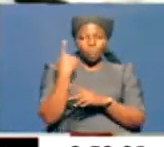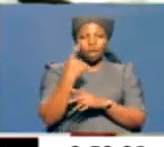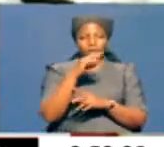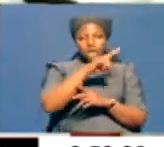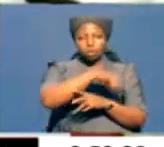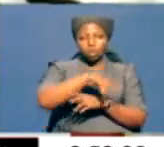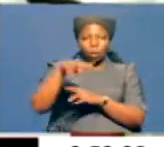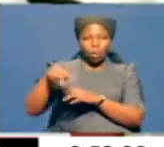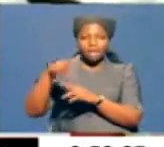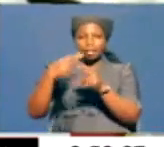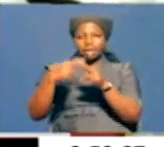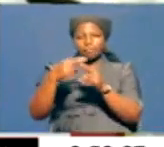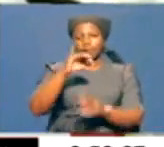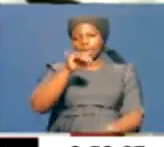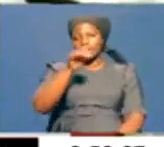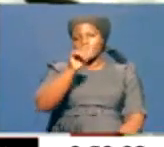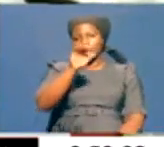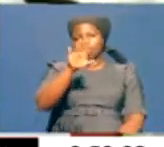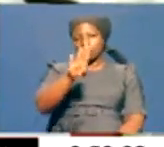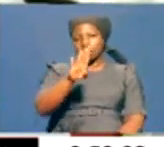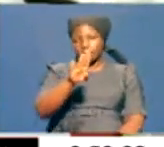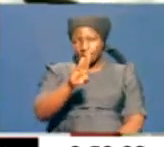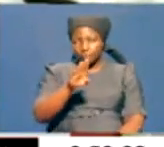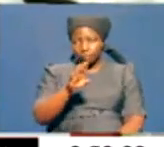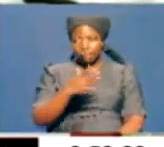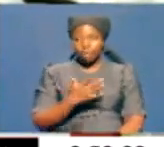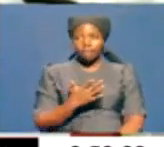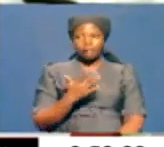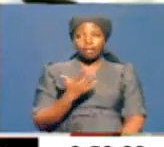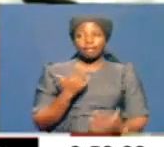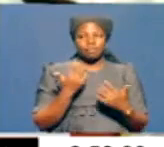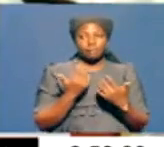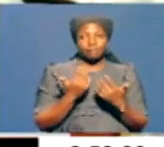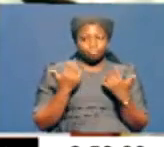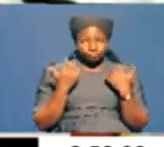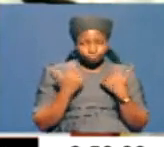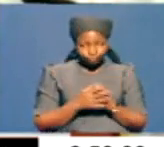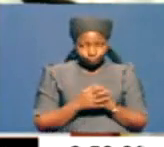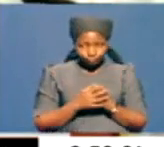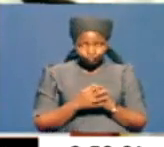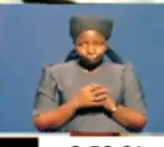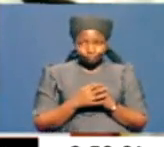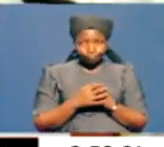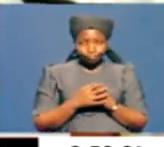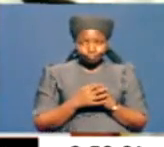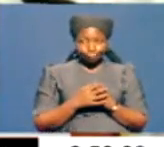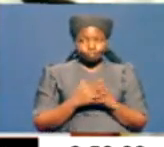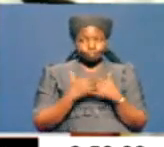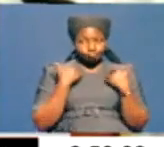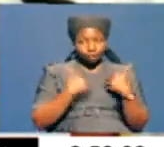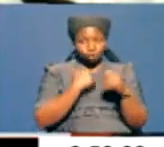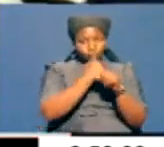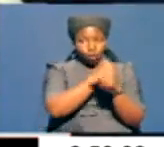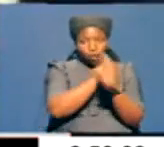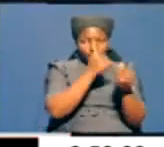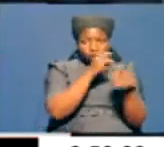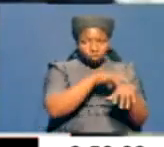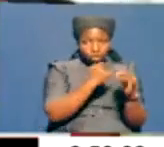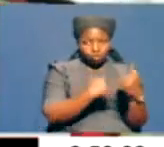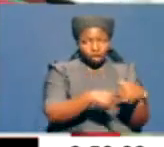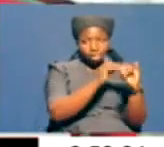Ingebrigtsen. It was a lot of pressure because I didn't make the team from trials. I was fourth in trials,